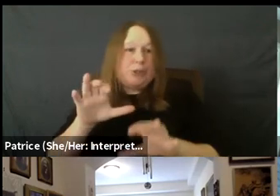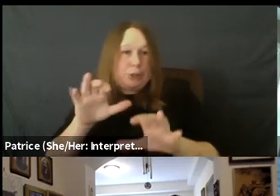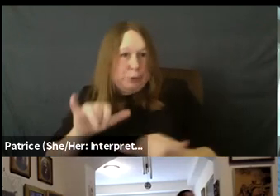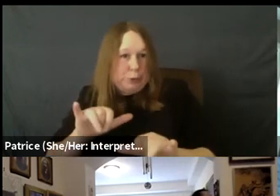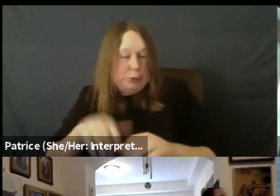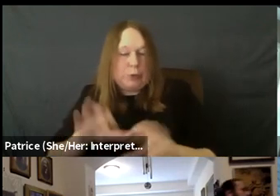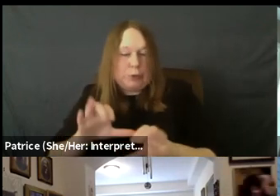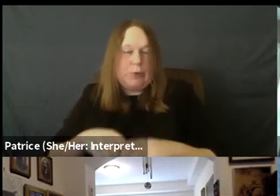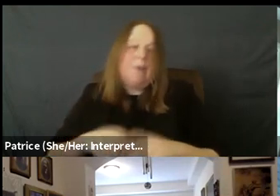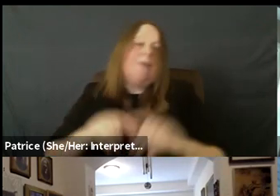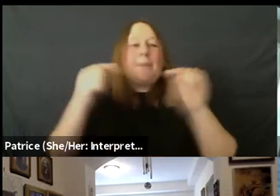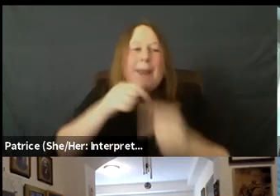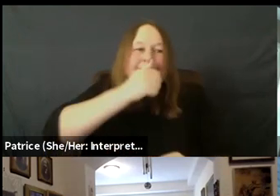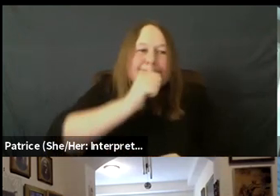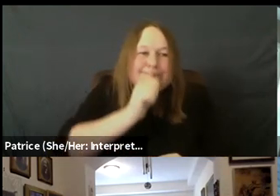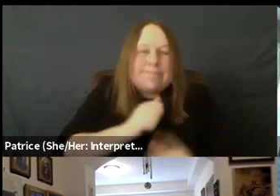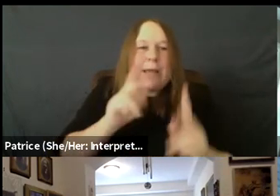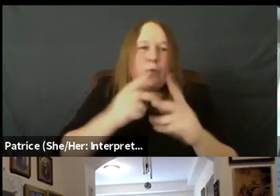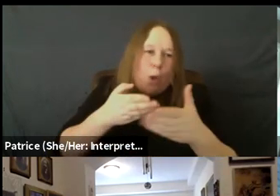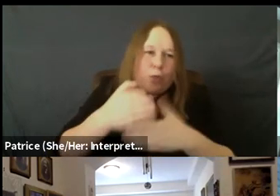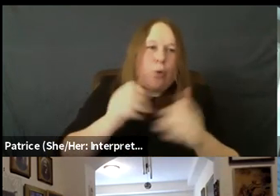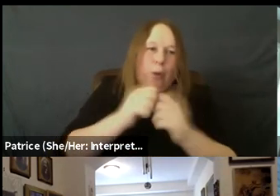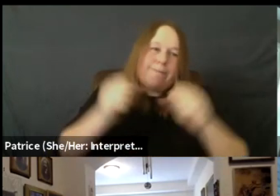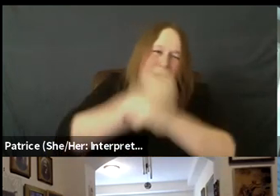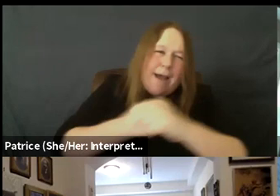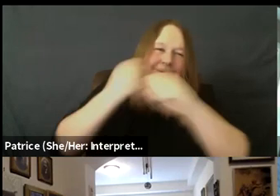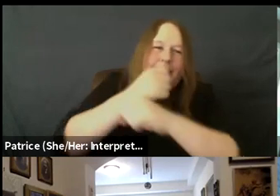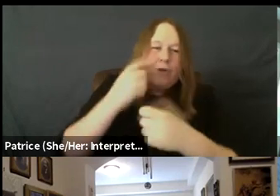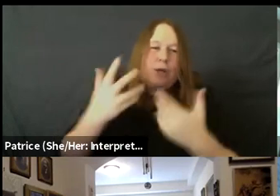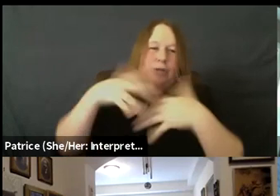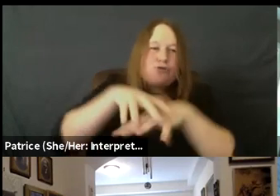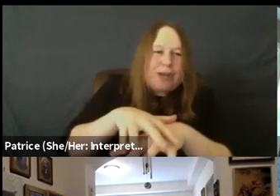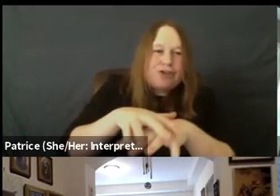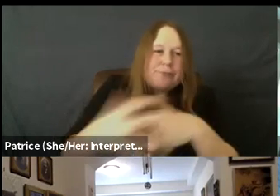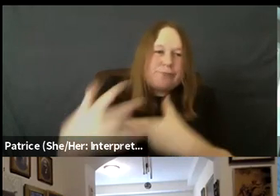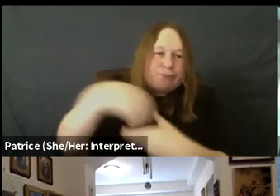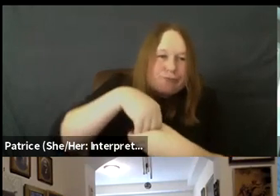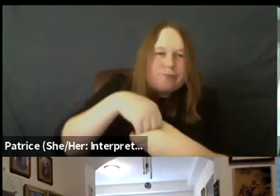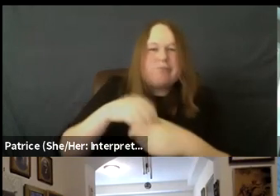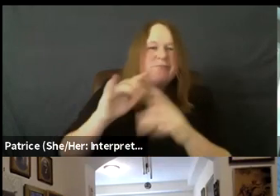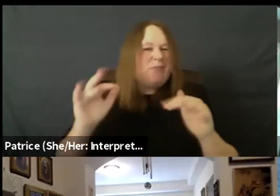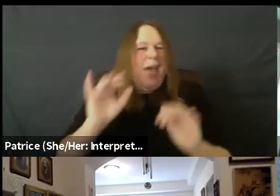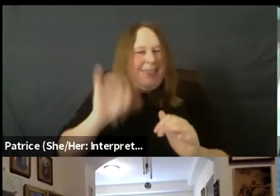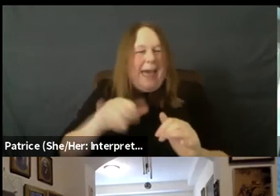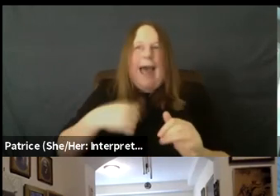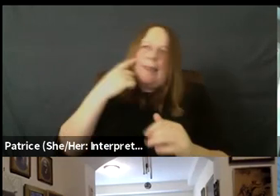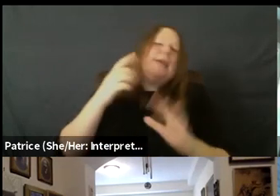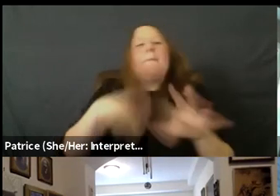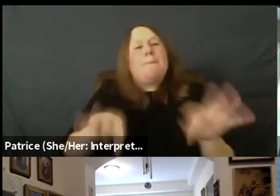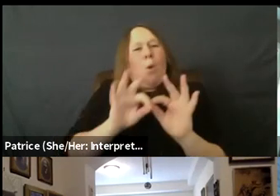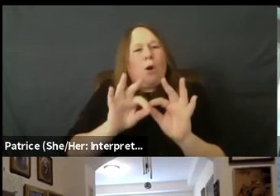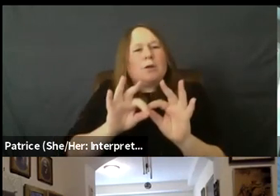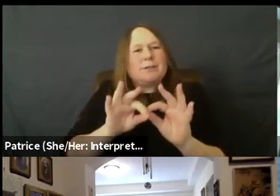the pain that people were going through in fighting for integration, et cetera. Those, I think, were all very